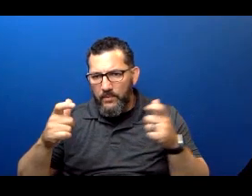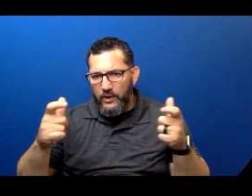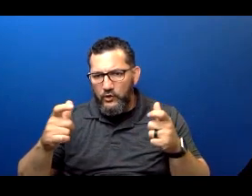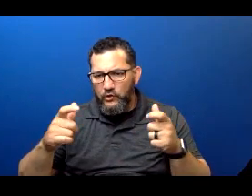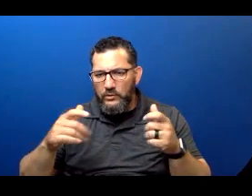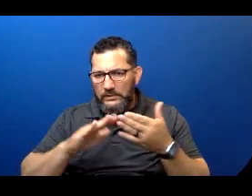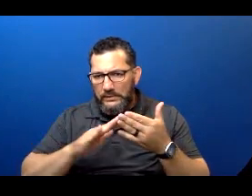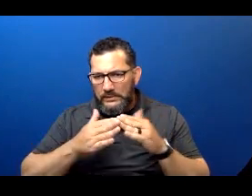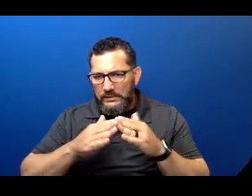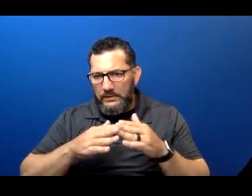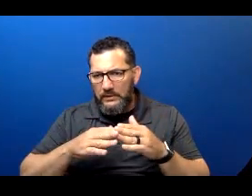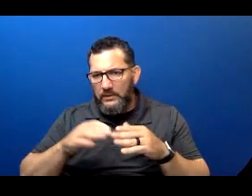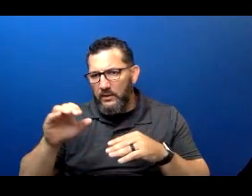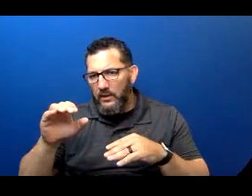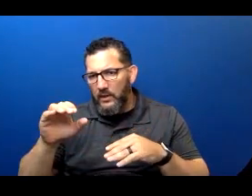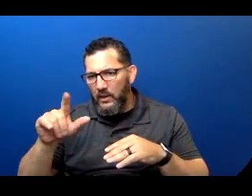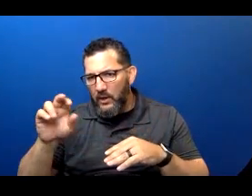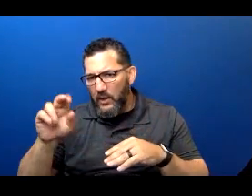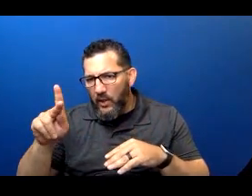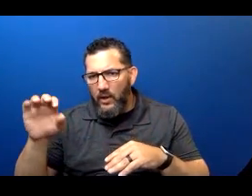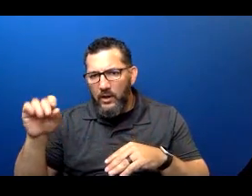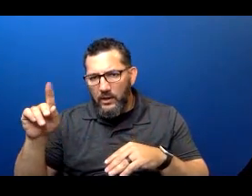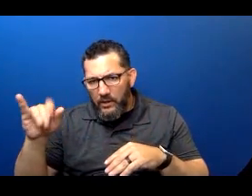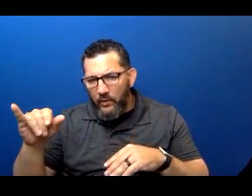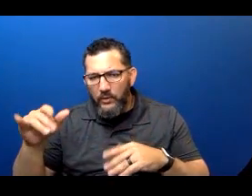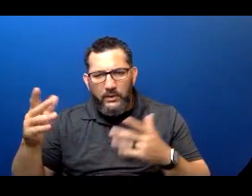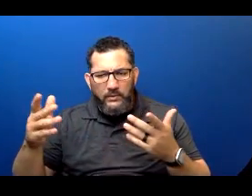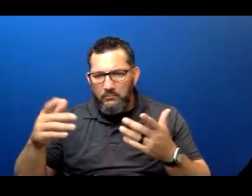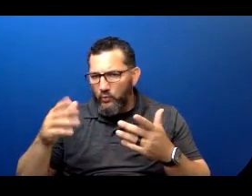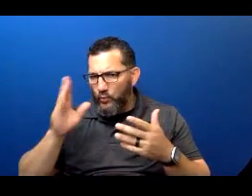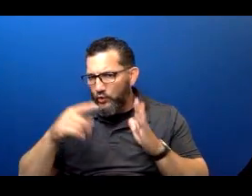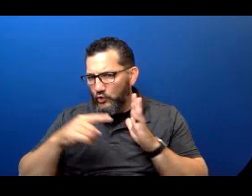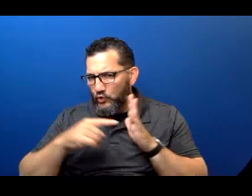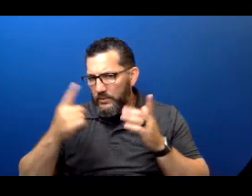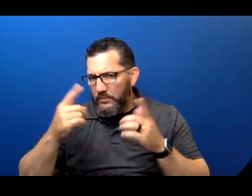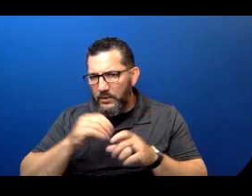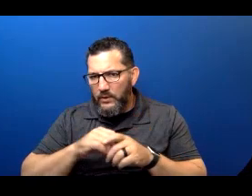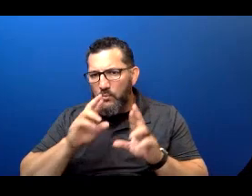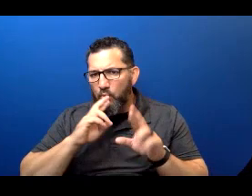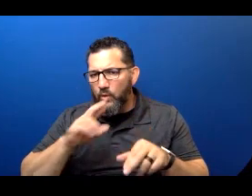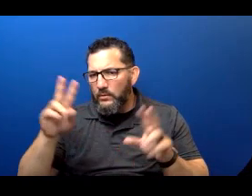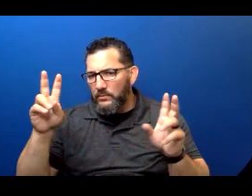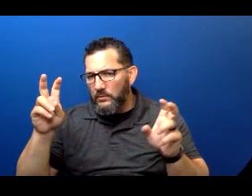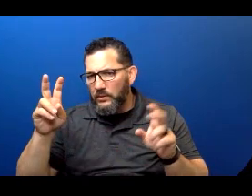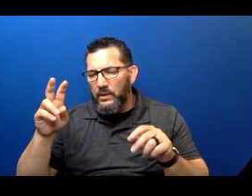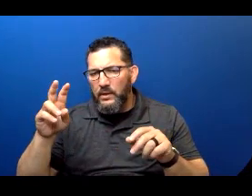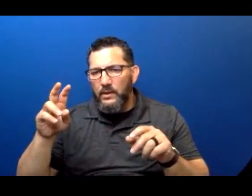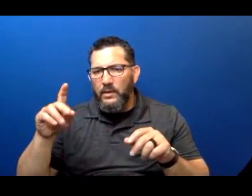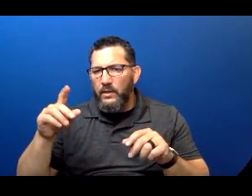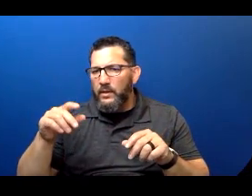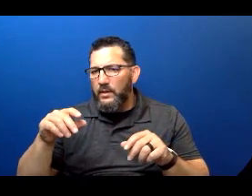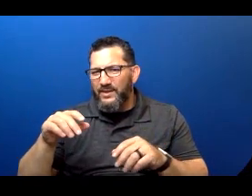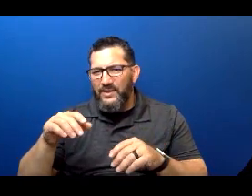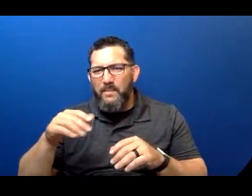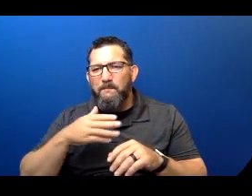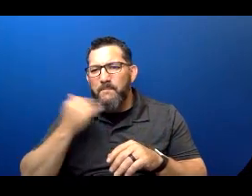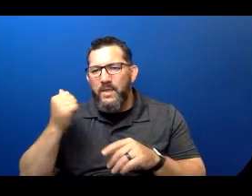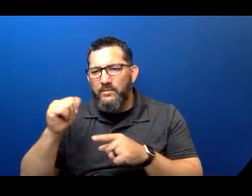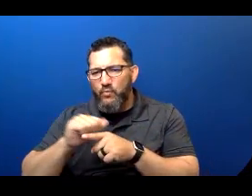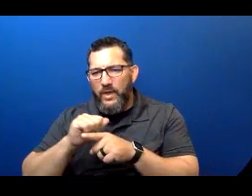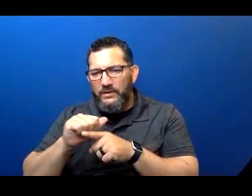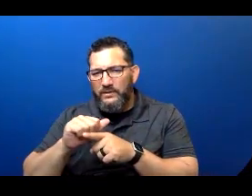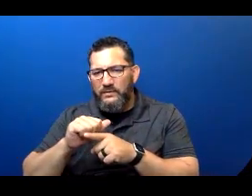of Clark County. Is there anything that you're going to be showing in your report of best practices from Washoe County that the other